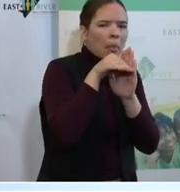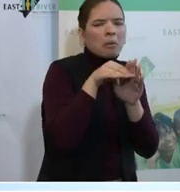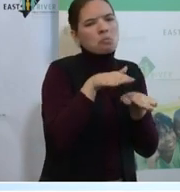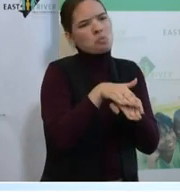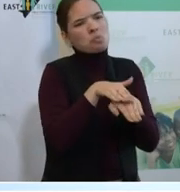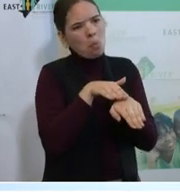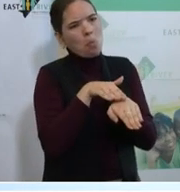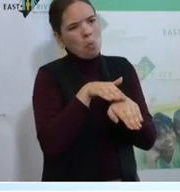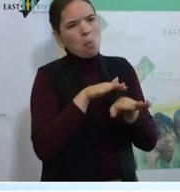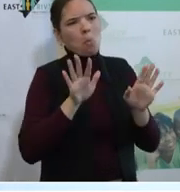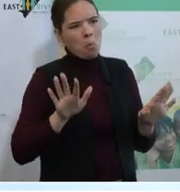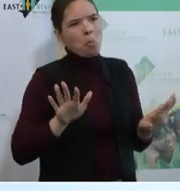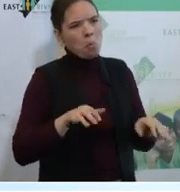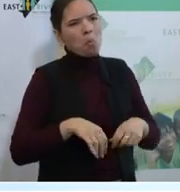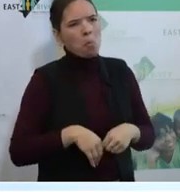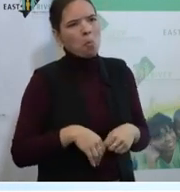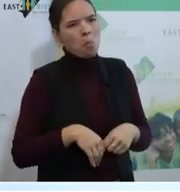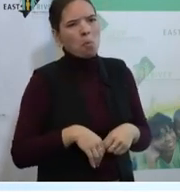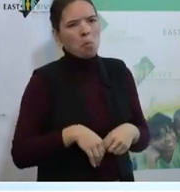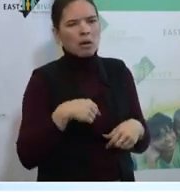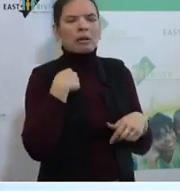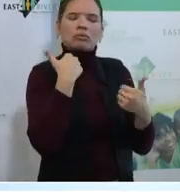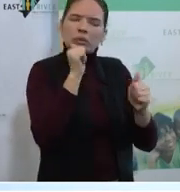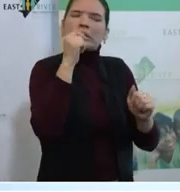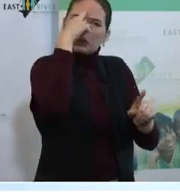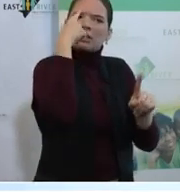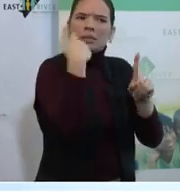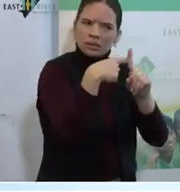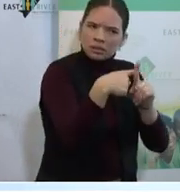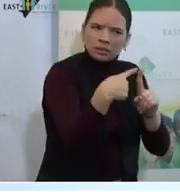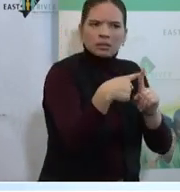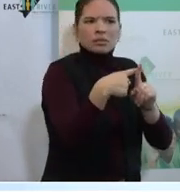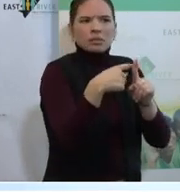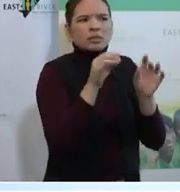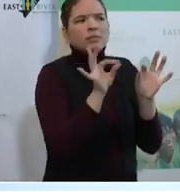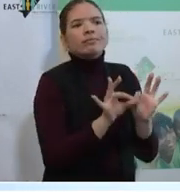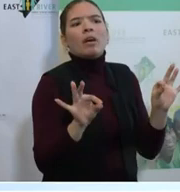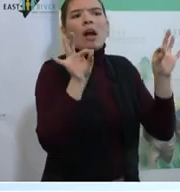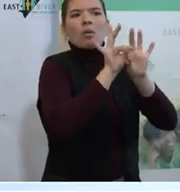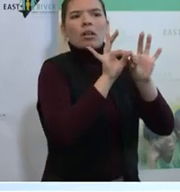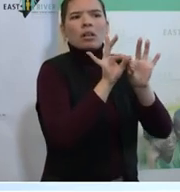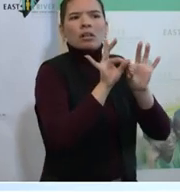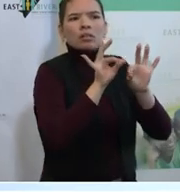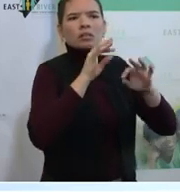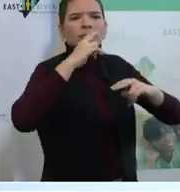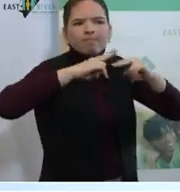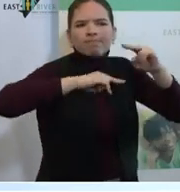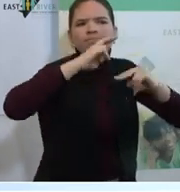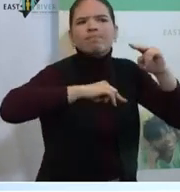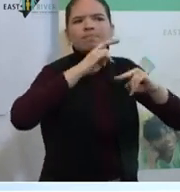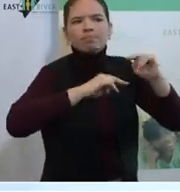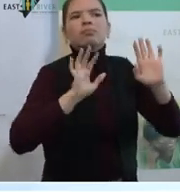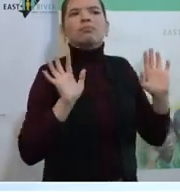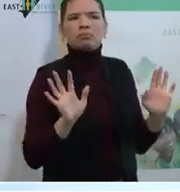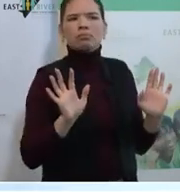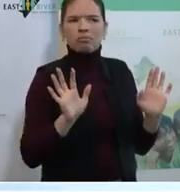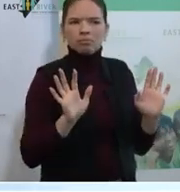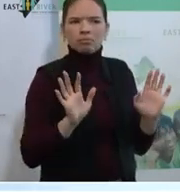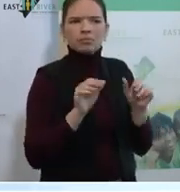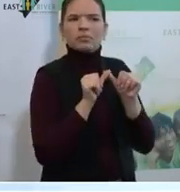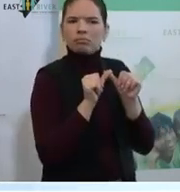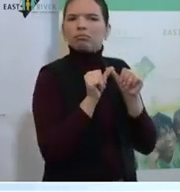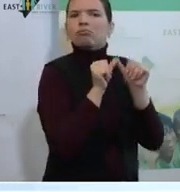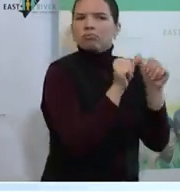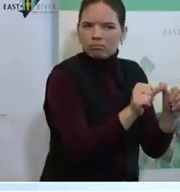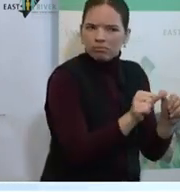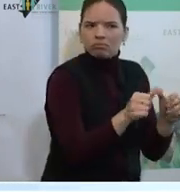think that our values are holding pretty well. We will, of course, adjust. The district,